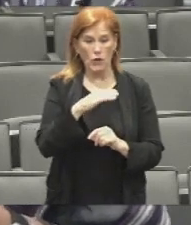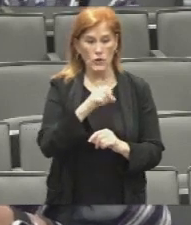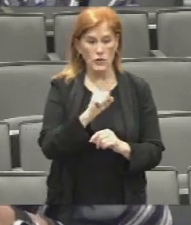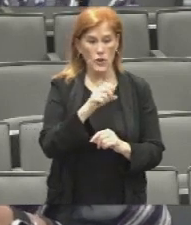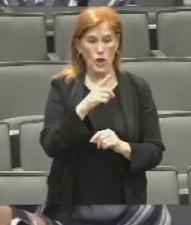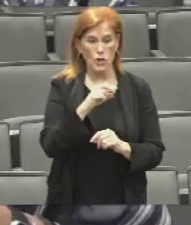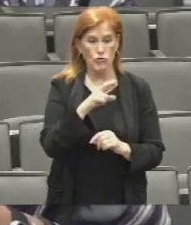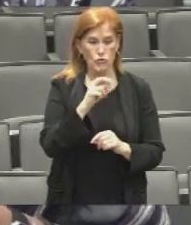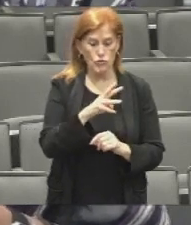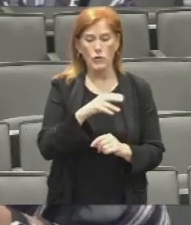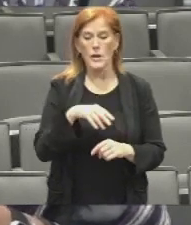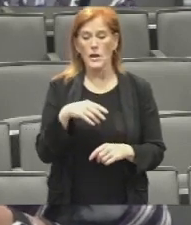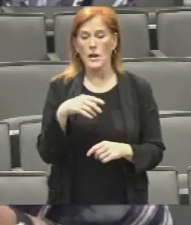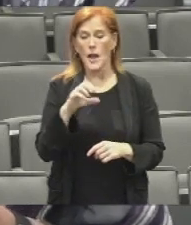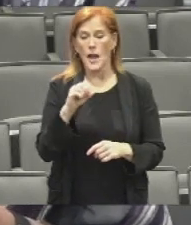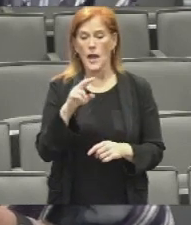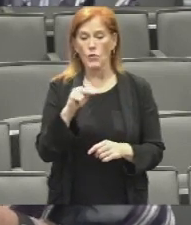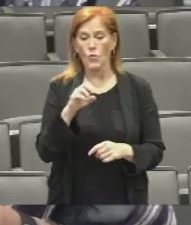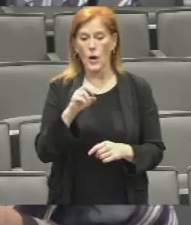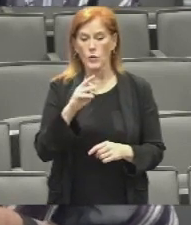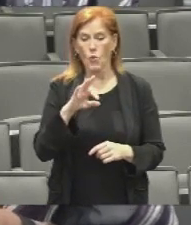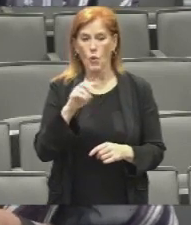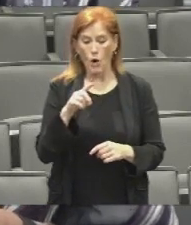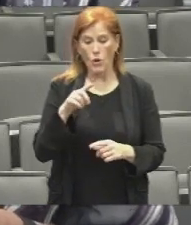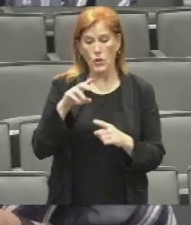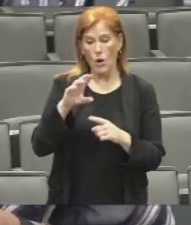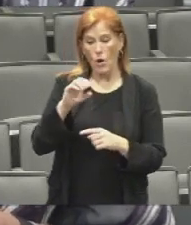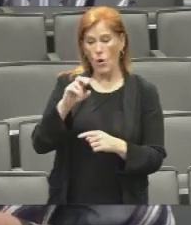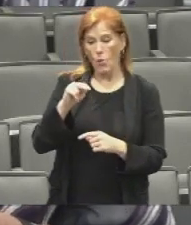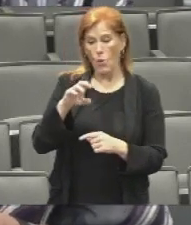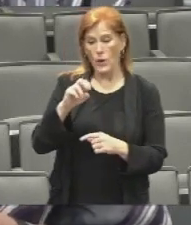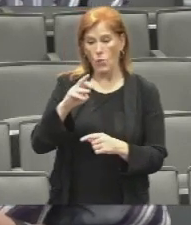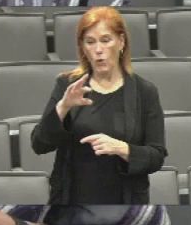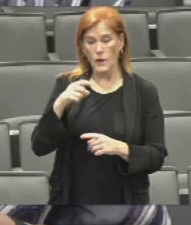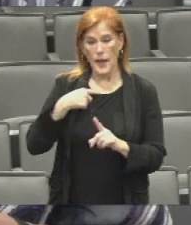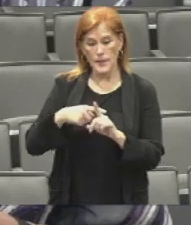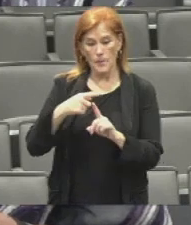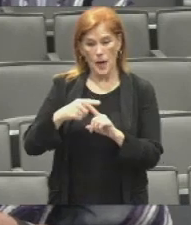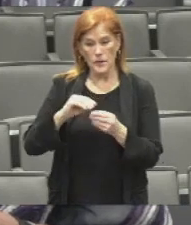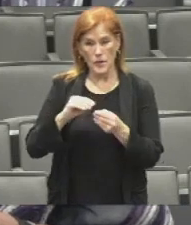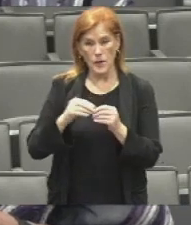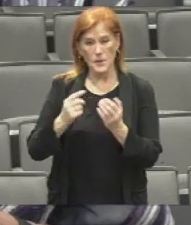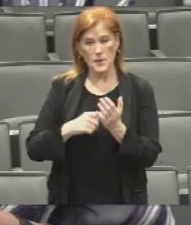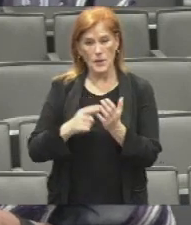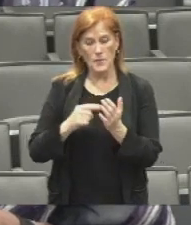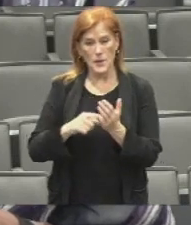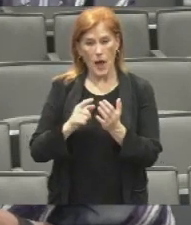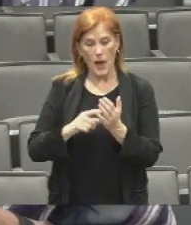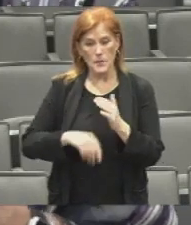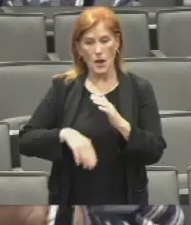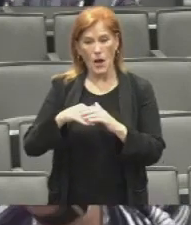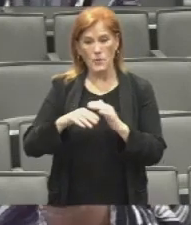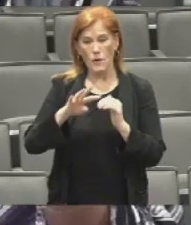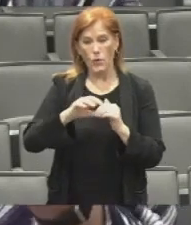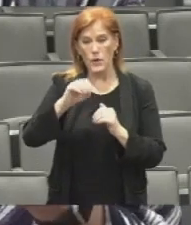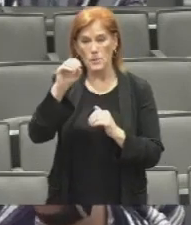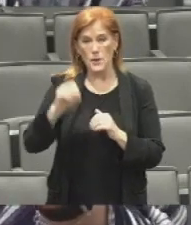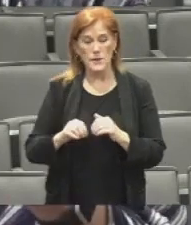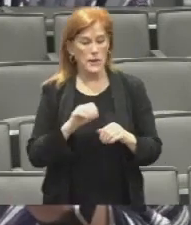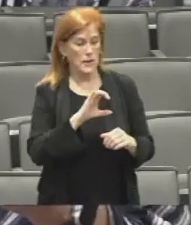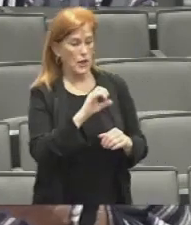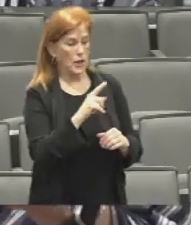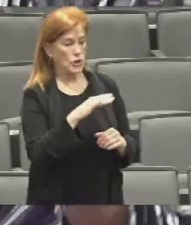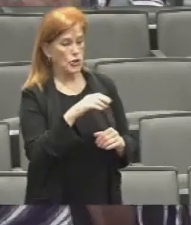has, One World has a positivity rate of sometimes up to 40%. Where Charles